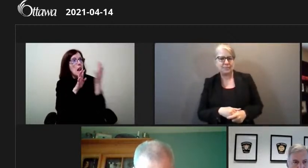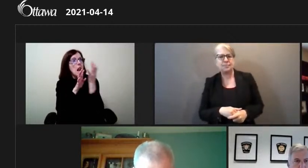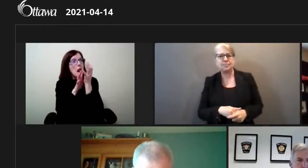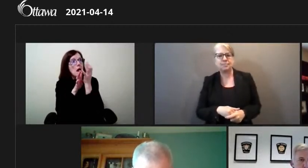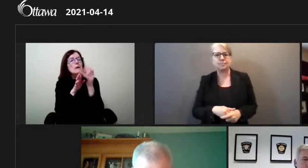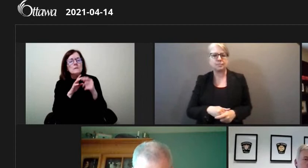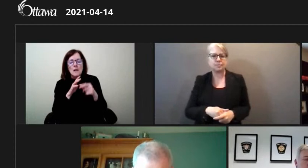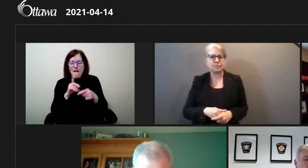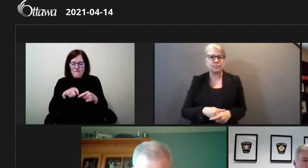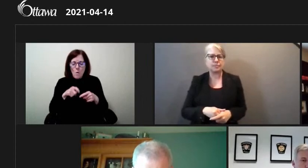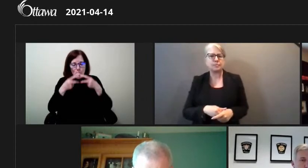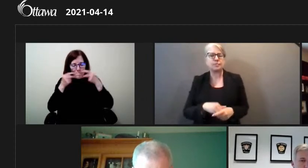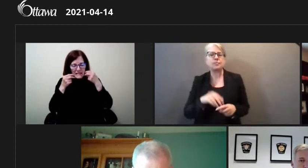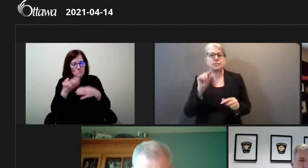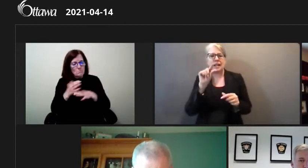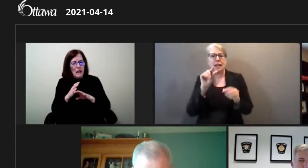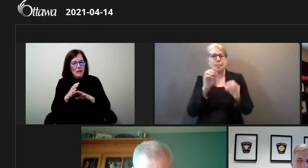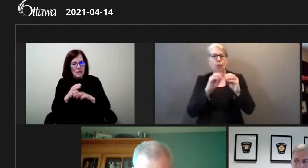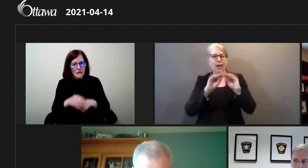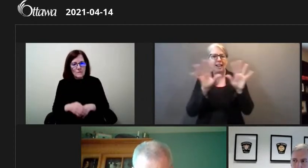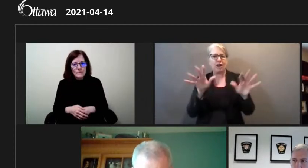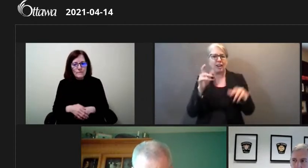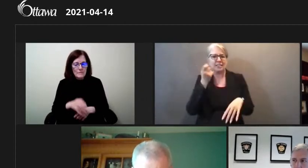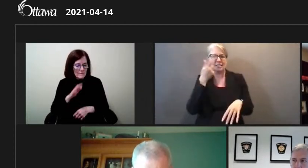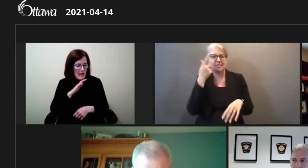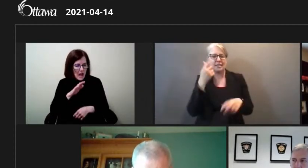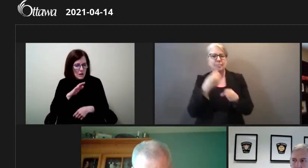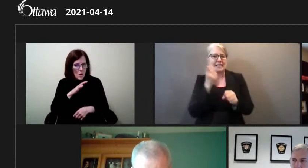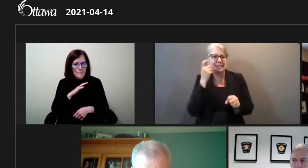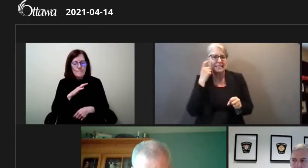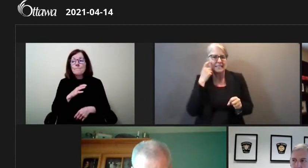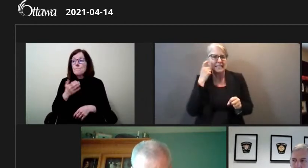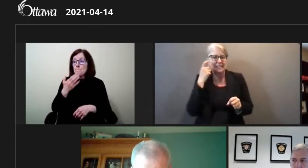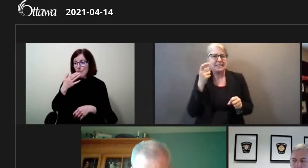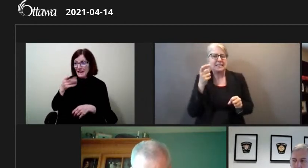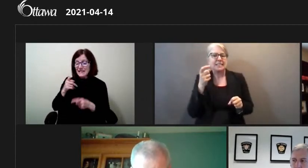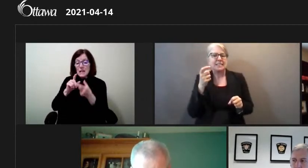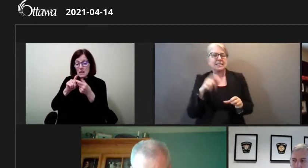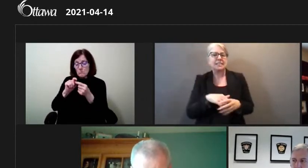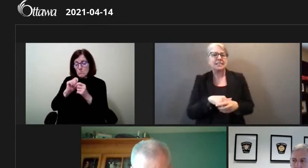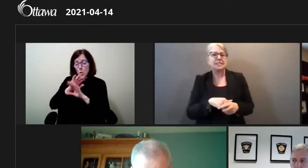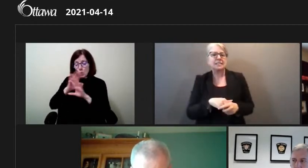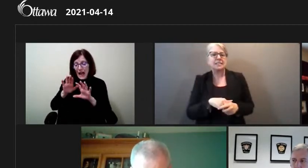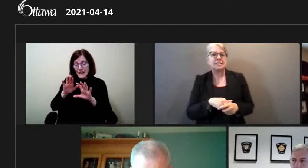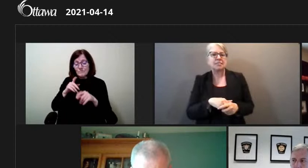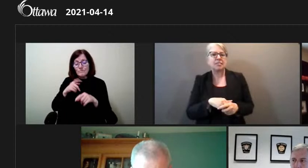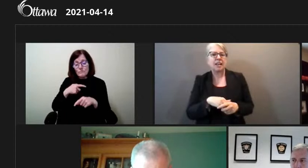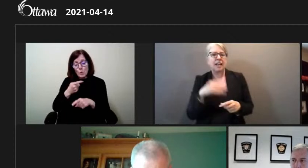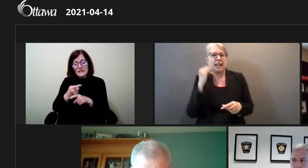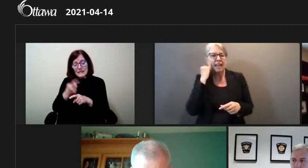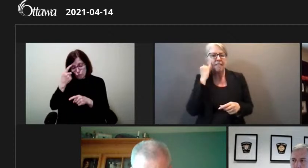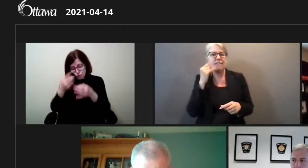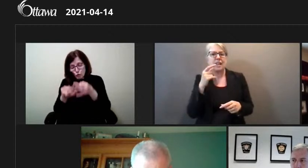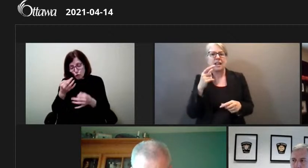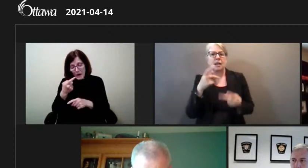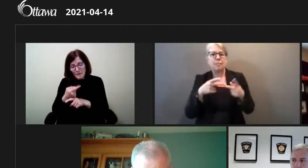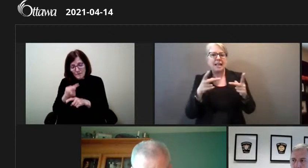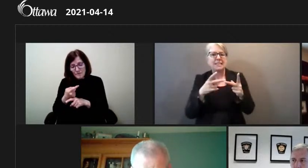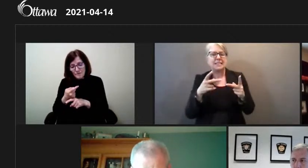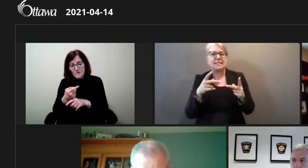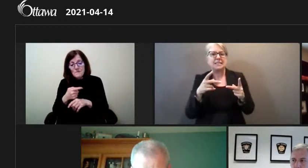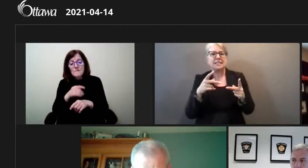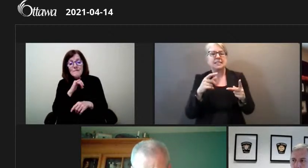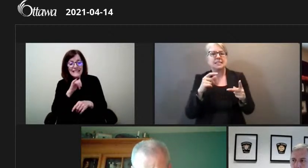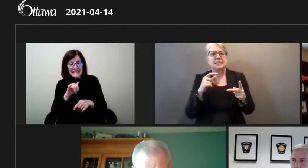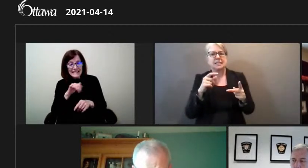Okay, that offers a bit more clarity and I think makes a lot of sense if there's places where people are, the amenity spaces